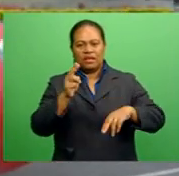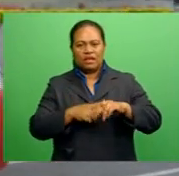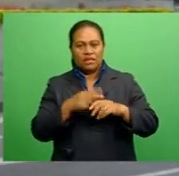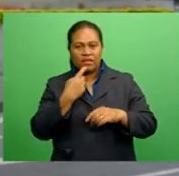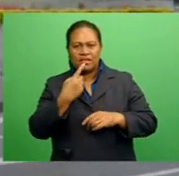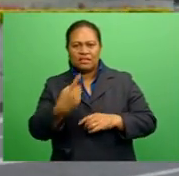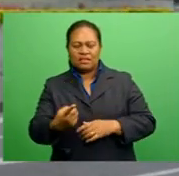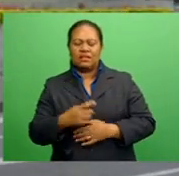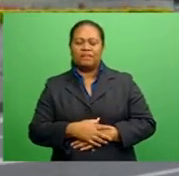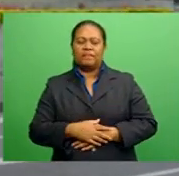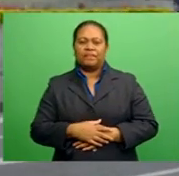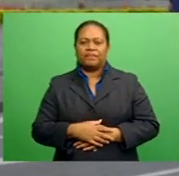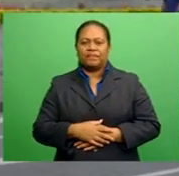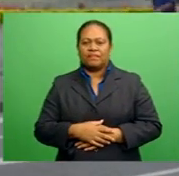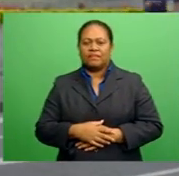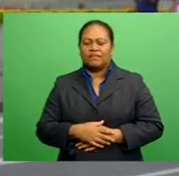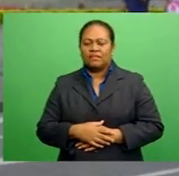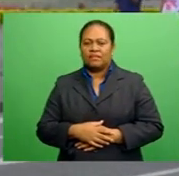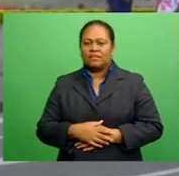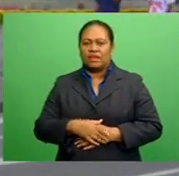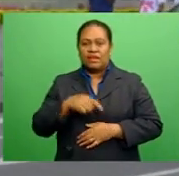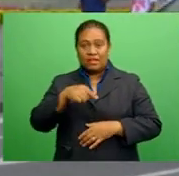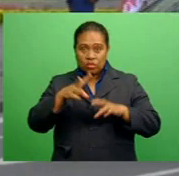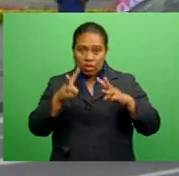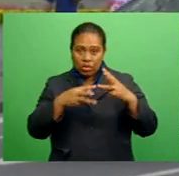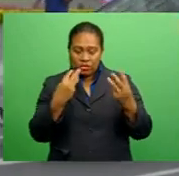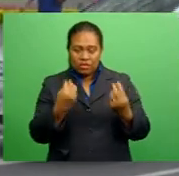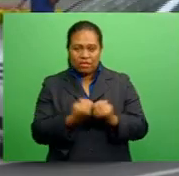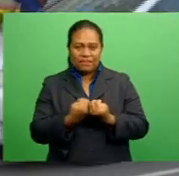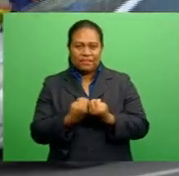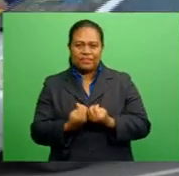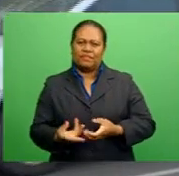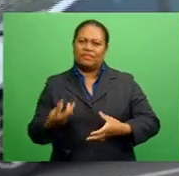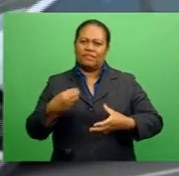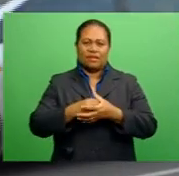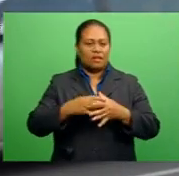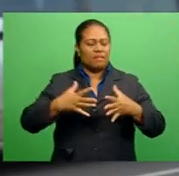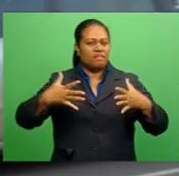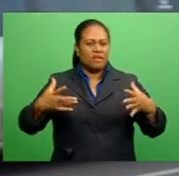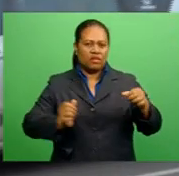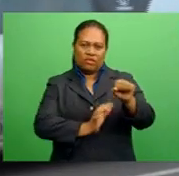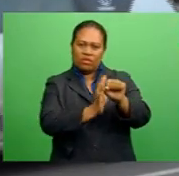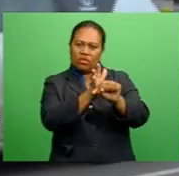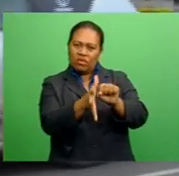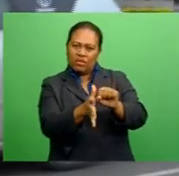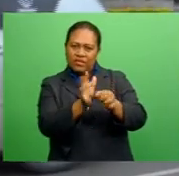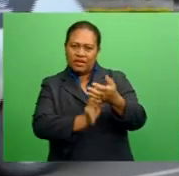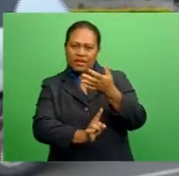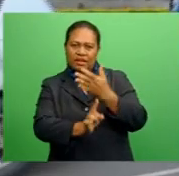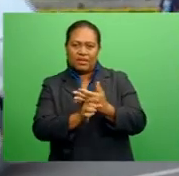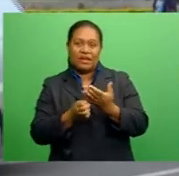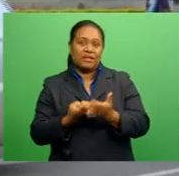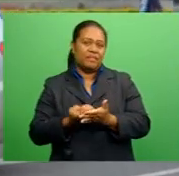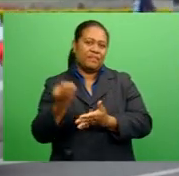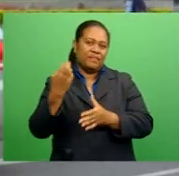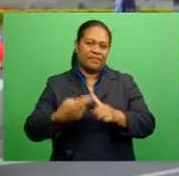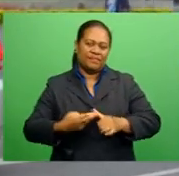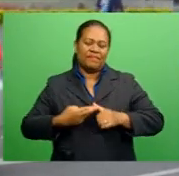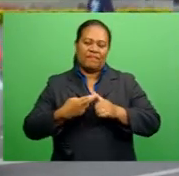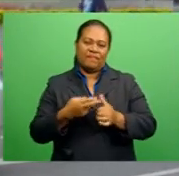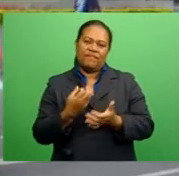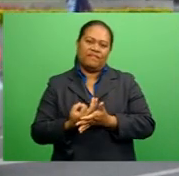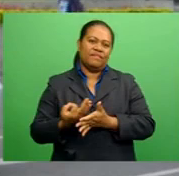Development, Poaso Erecoro, says this workshop is part of a wider COVID-19 economic response